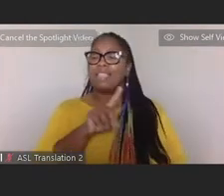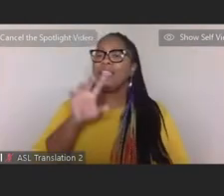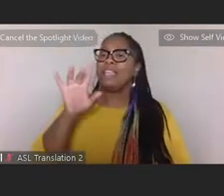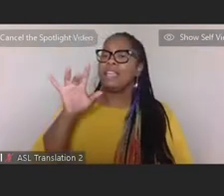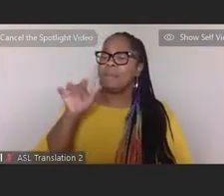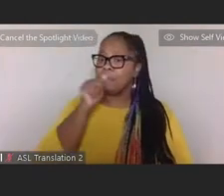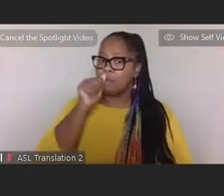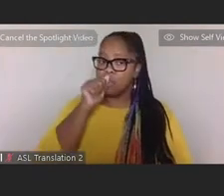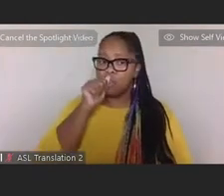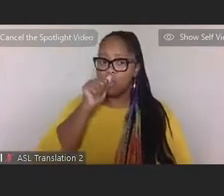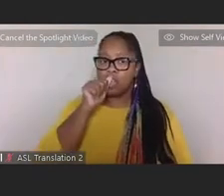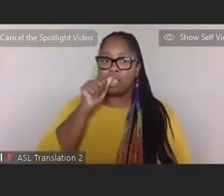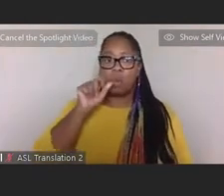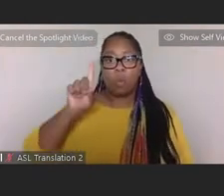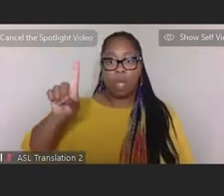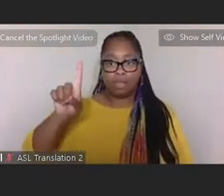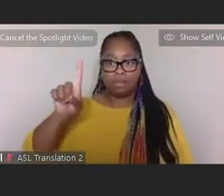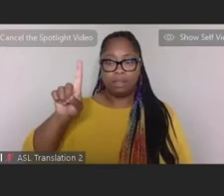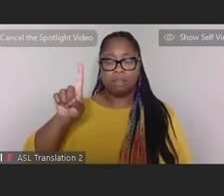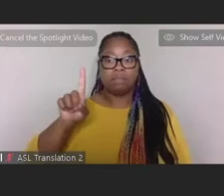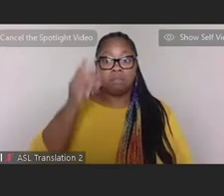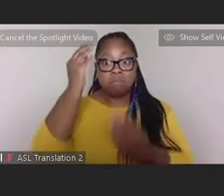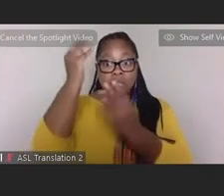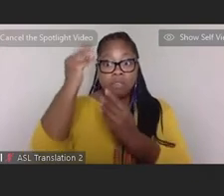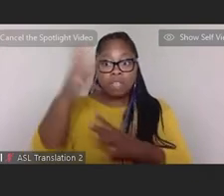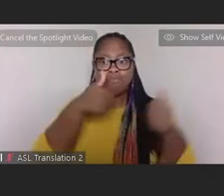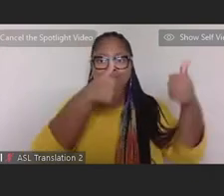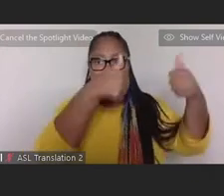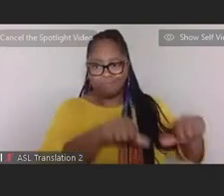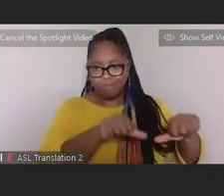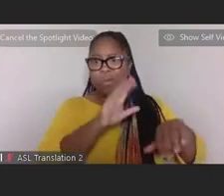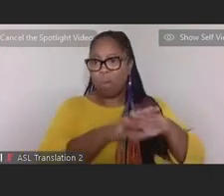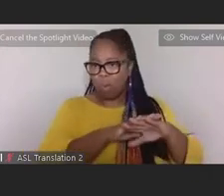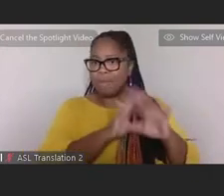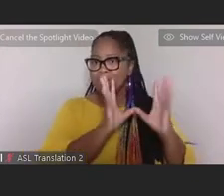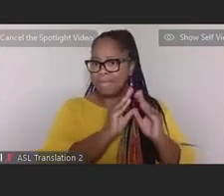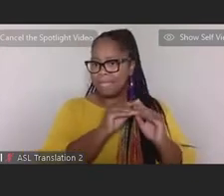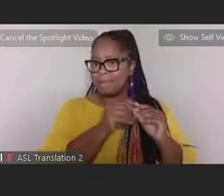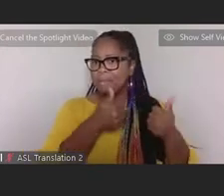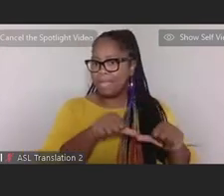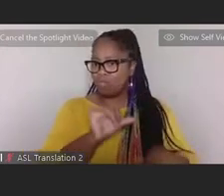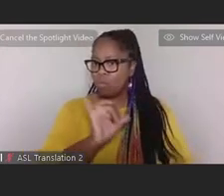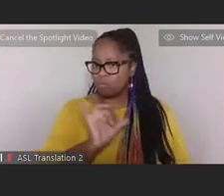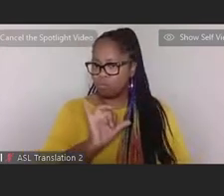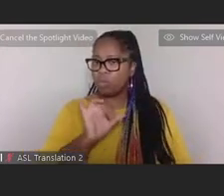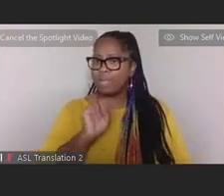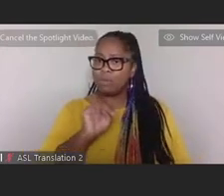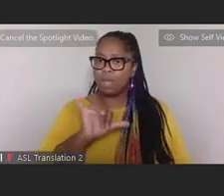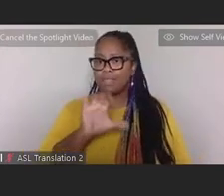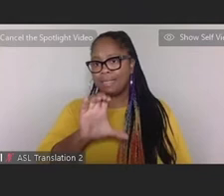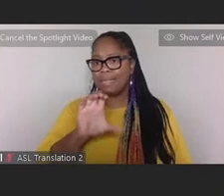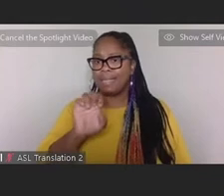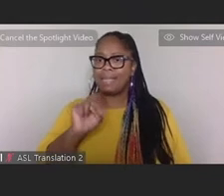number is also posted on the upcoming meetings page of the NYC Engage portal. Please note that whether you're accessing the meeting